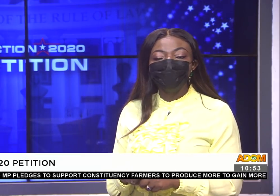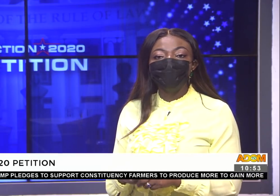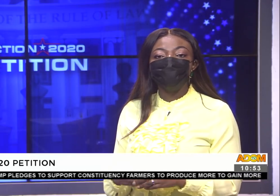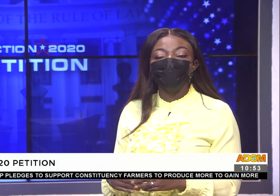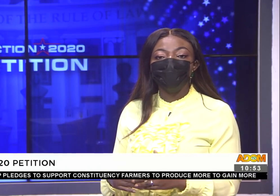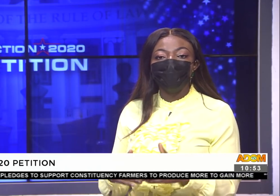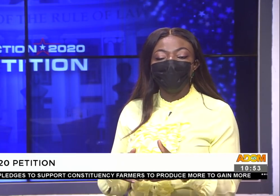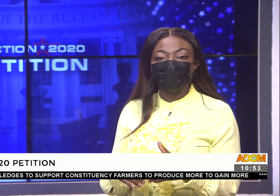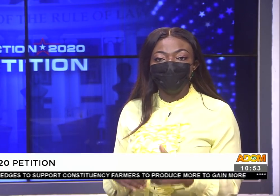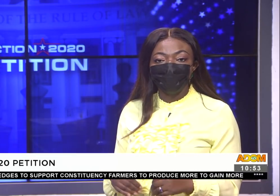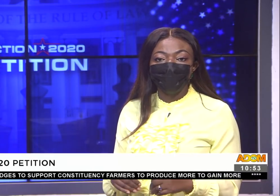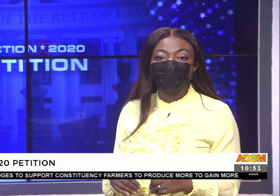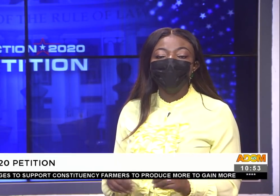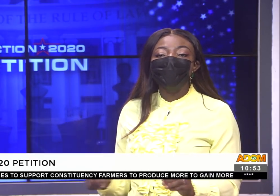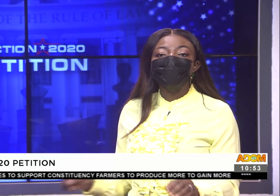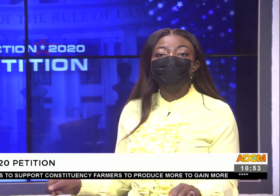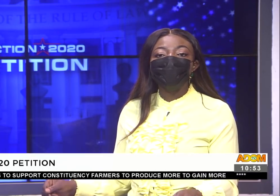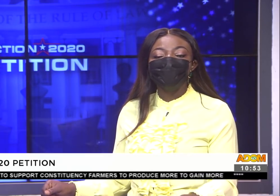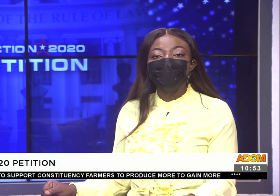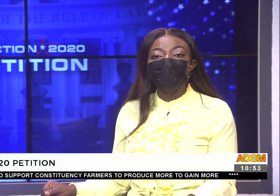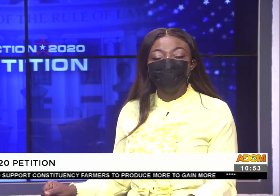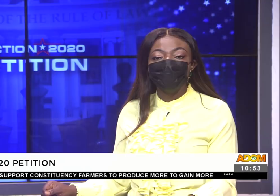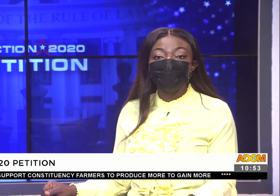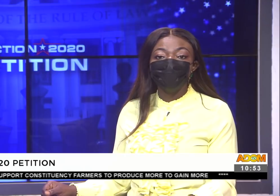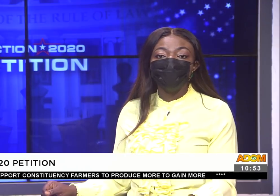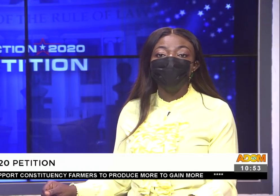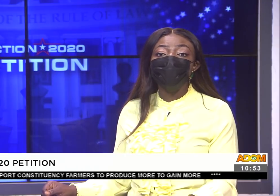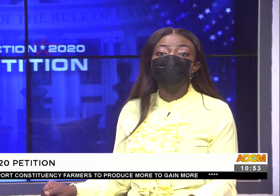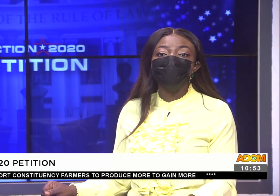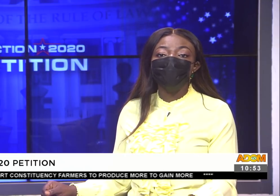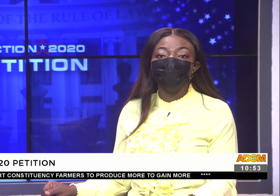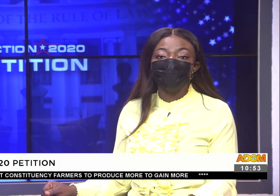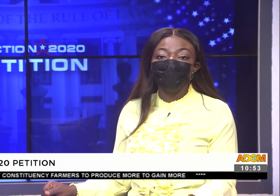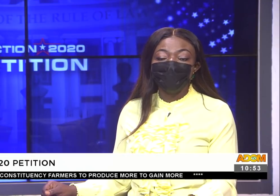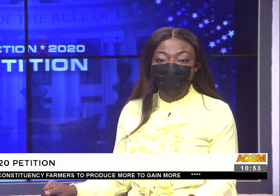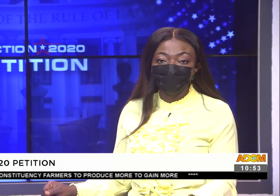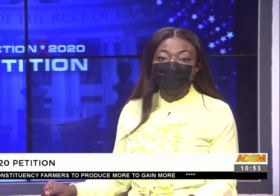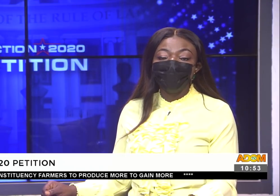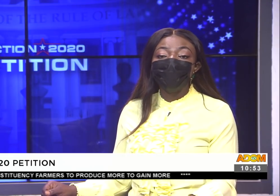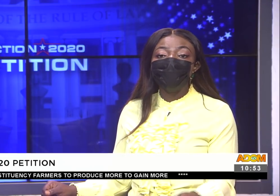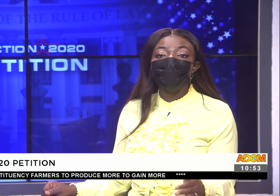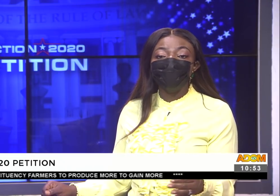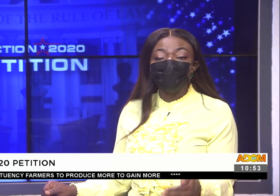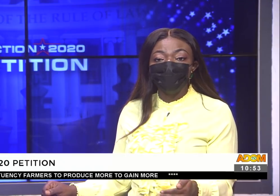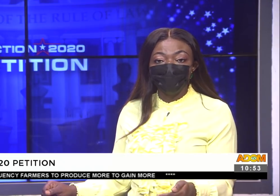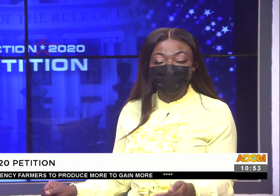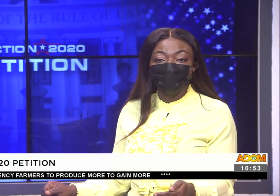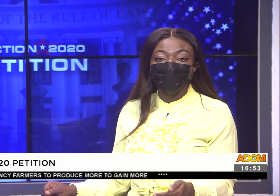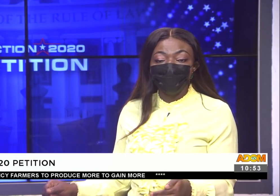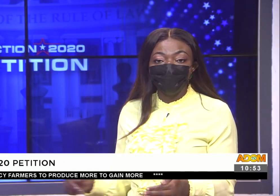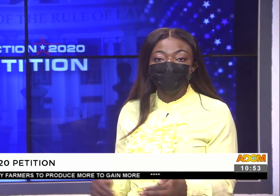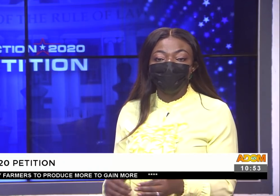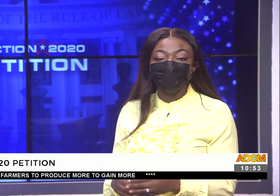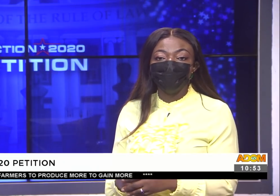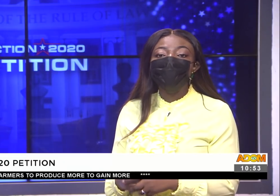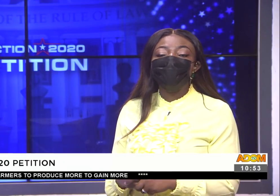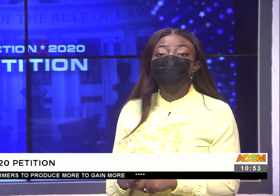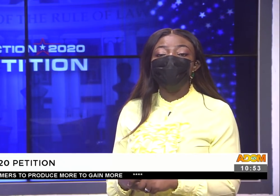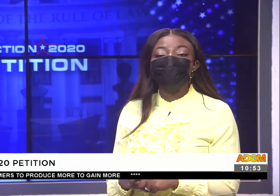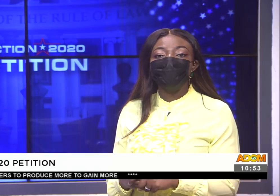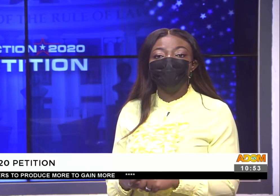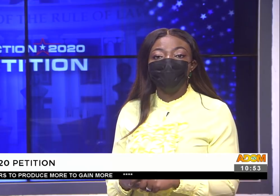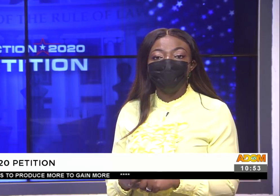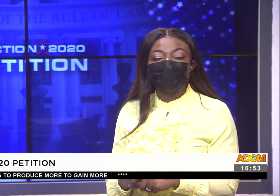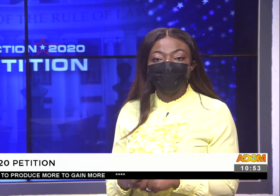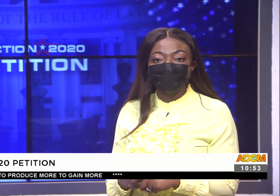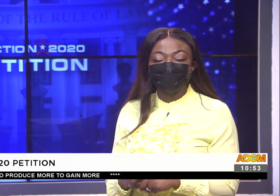Saint ye wo se Penifo ma ne ho kwan na sa application for reopening of ni case yeah review no ehun sem no